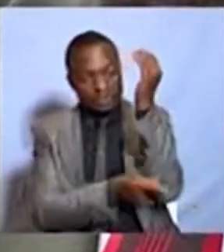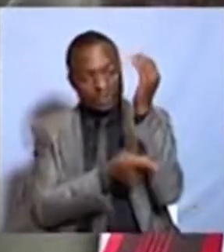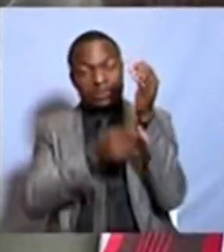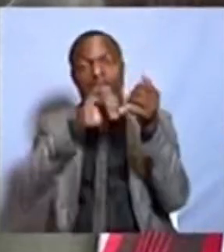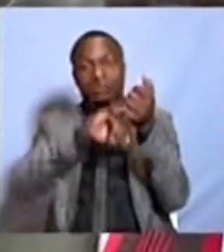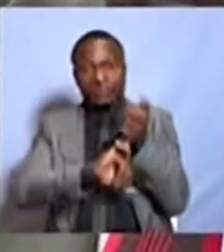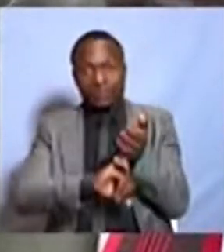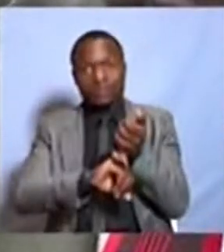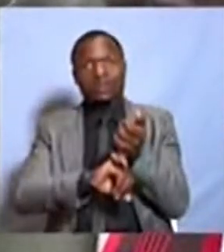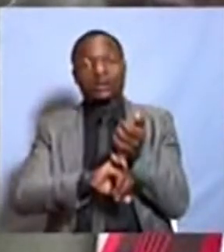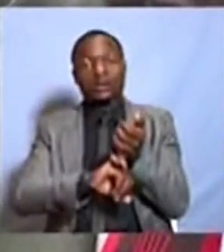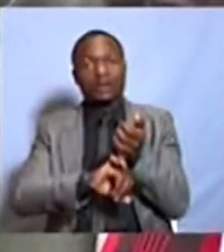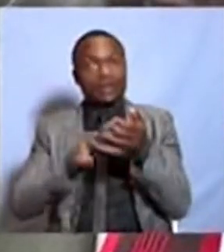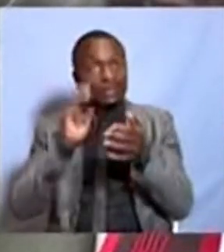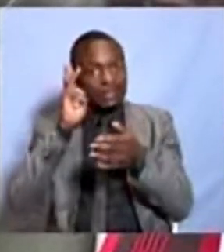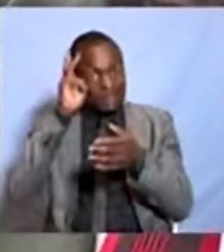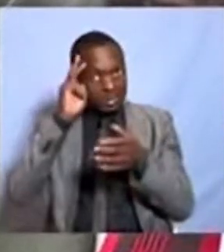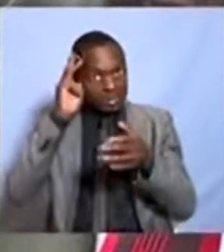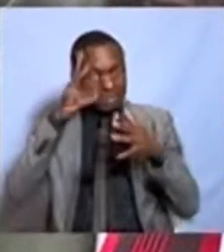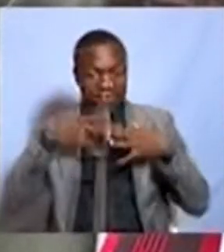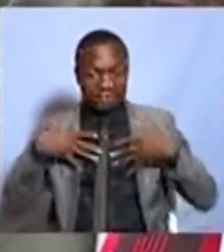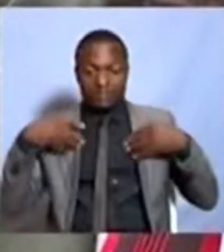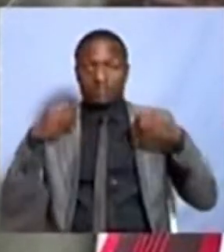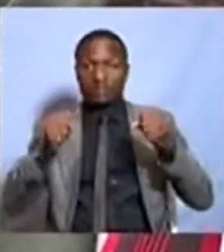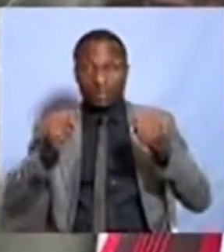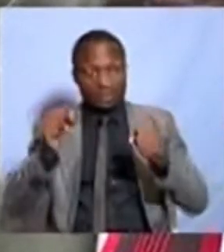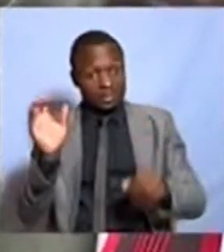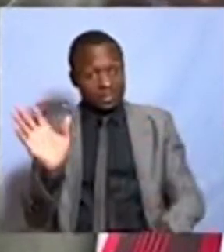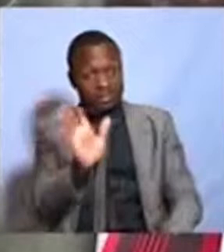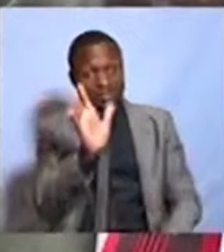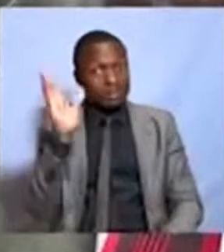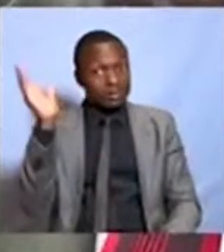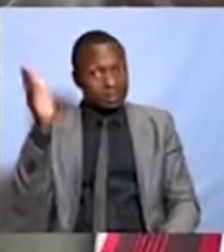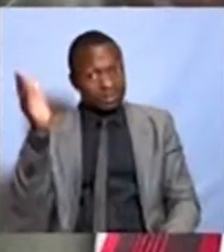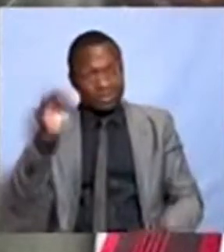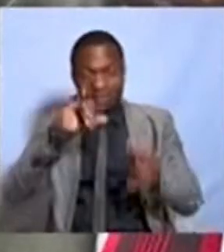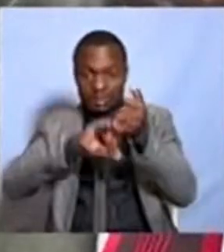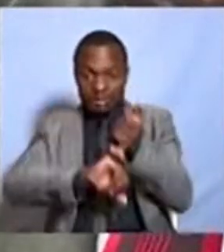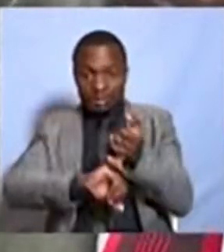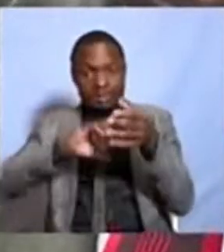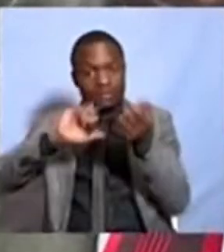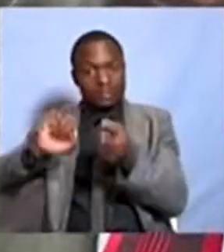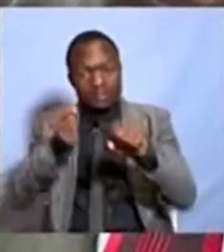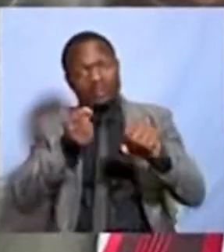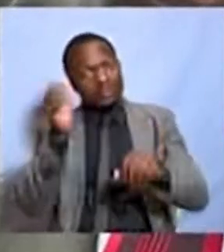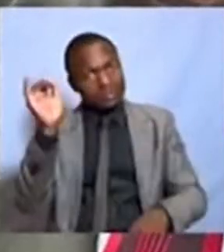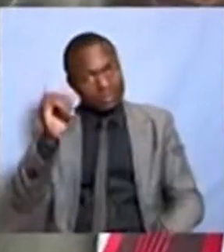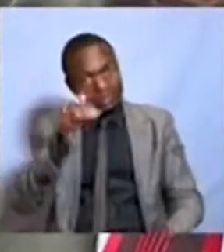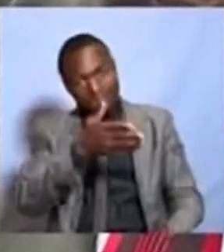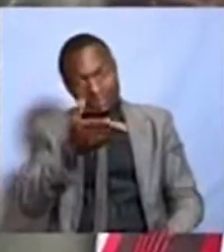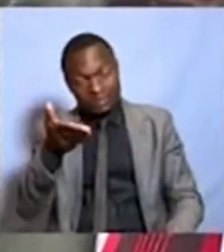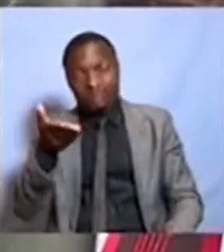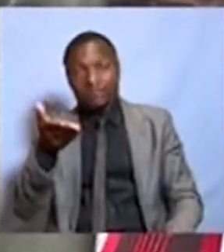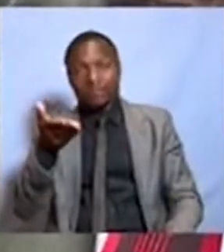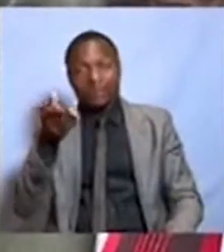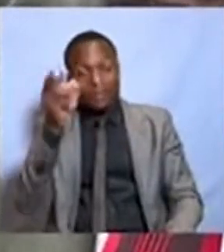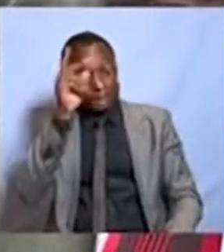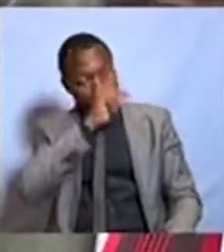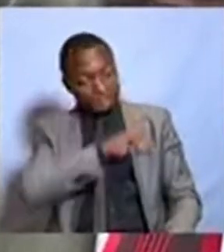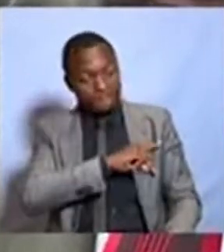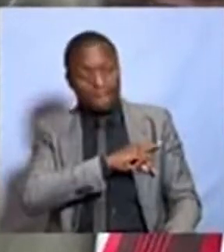Health. So I was just looking at your presentation, look at the social protection. Yes, there are aspects of pensions, for